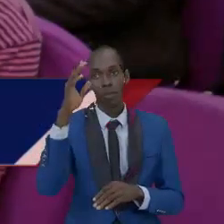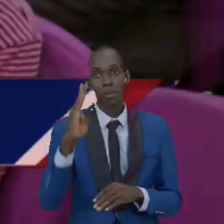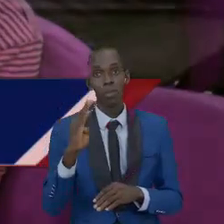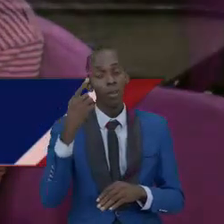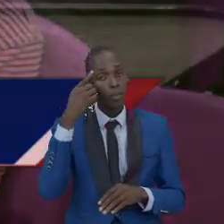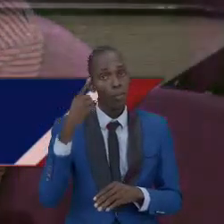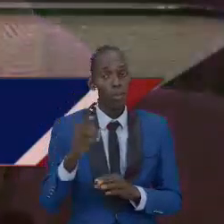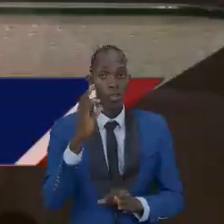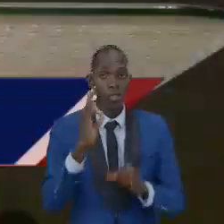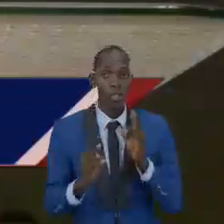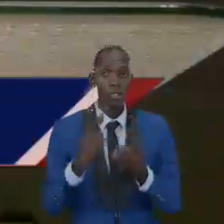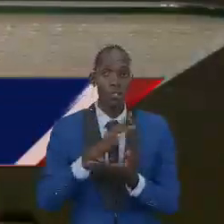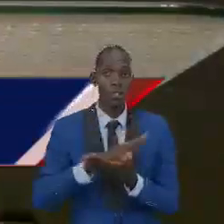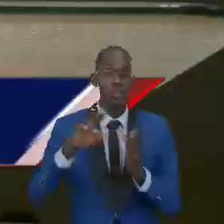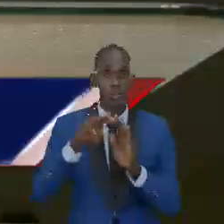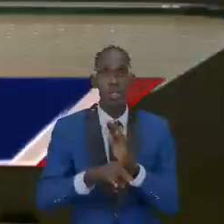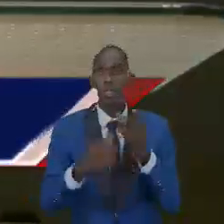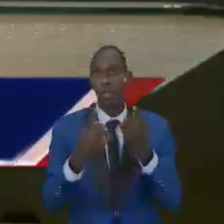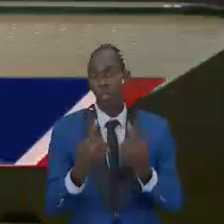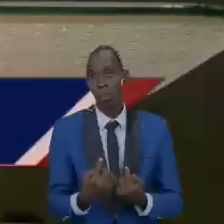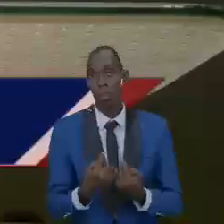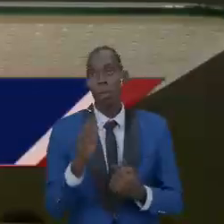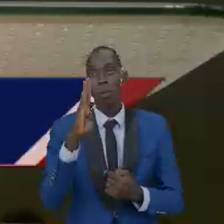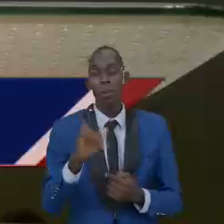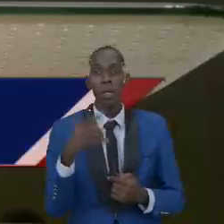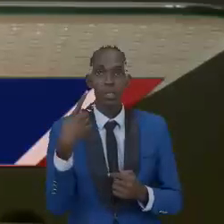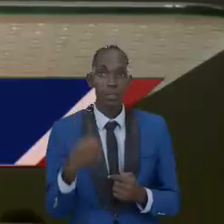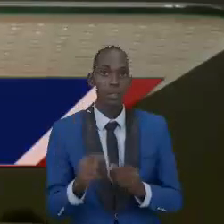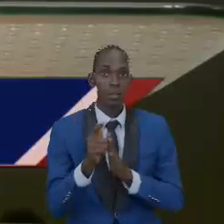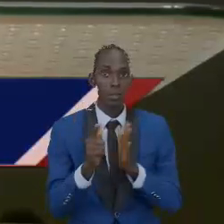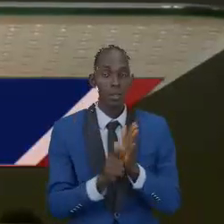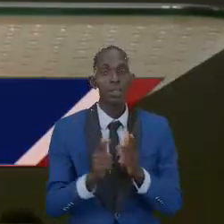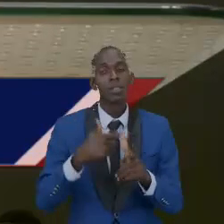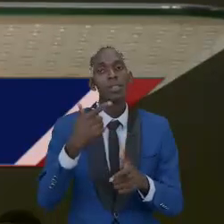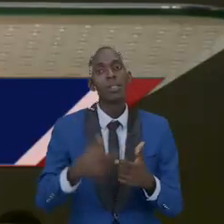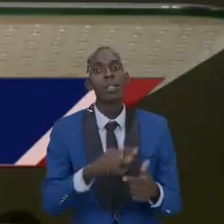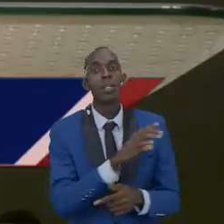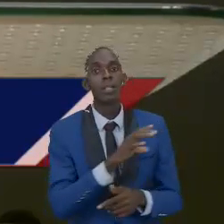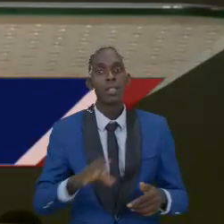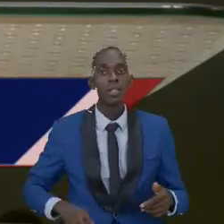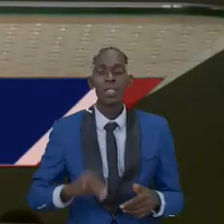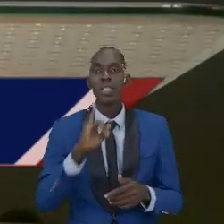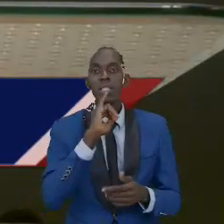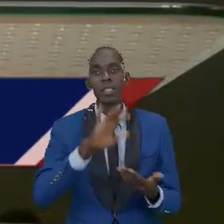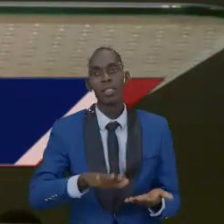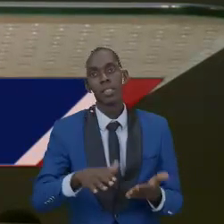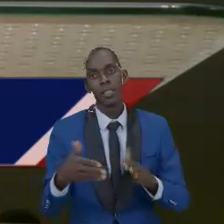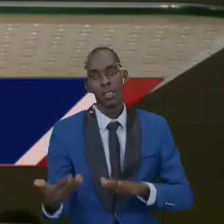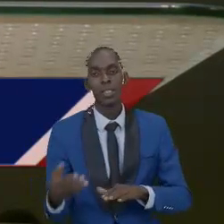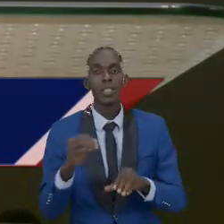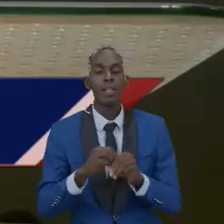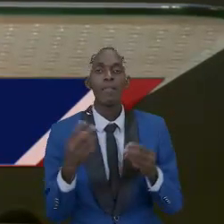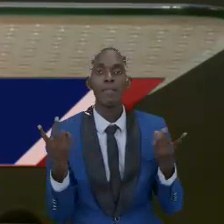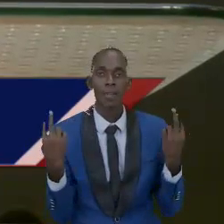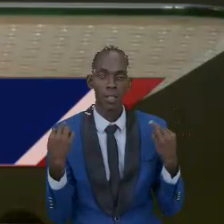if righteousness come by the law, then Christ is dead in